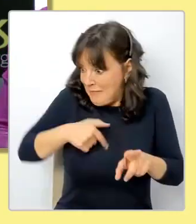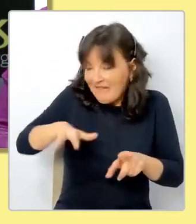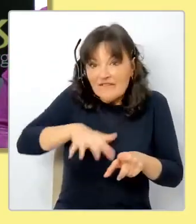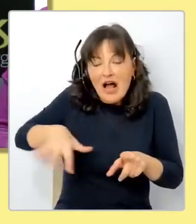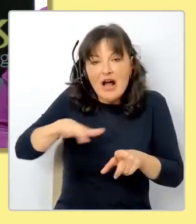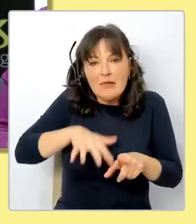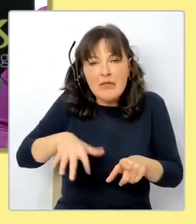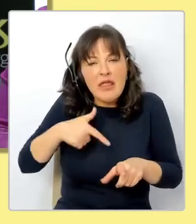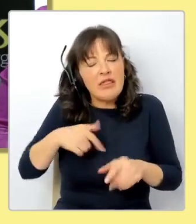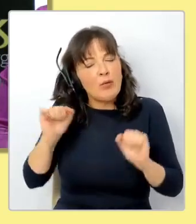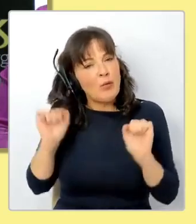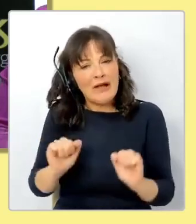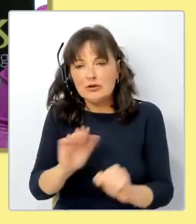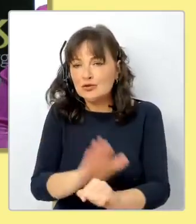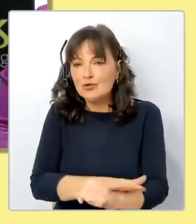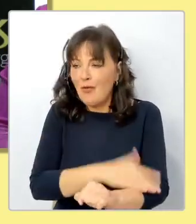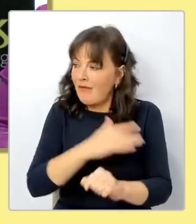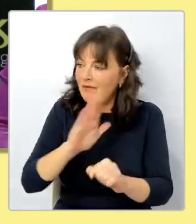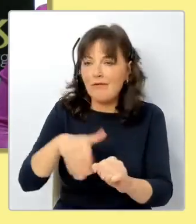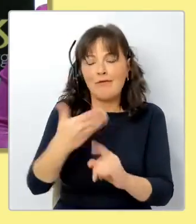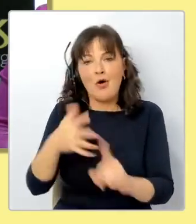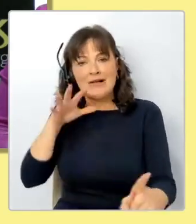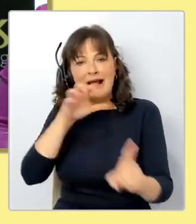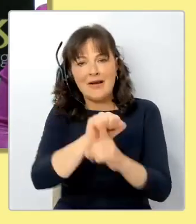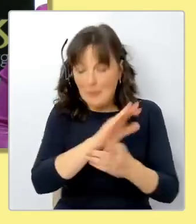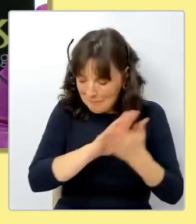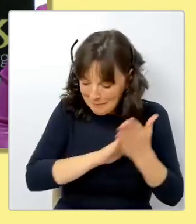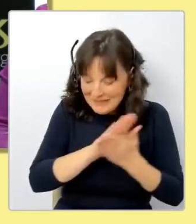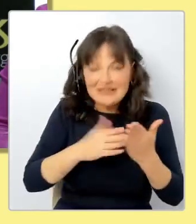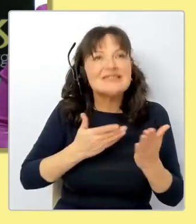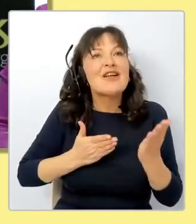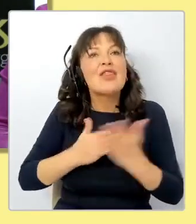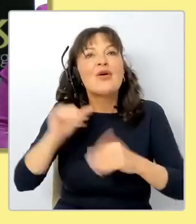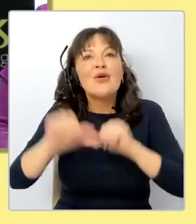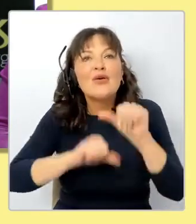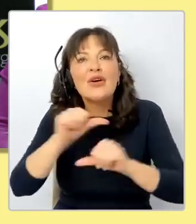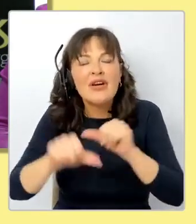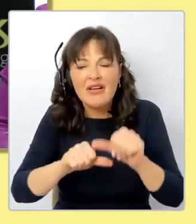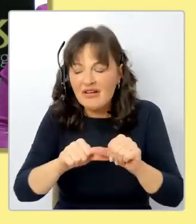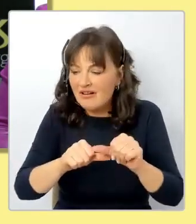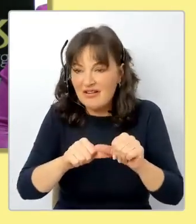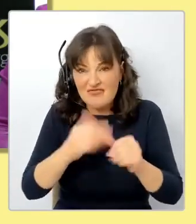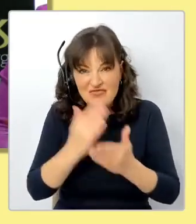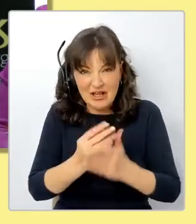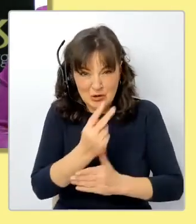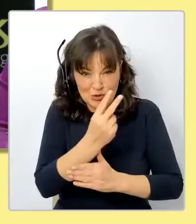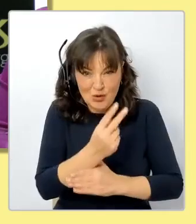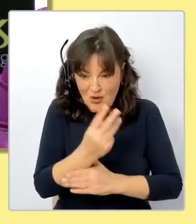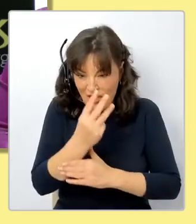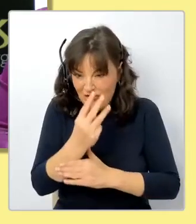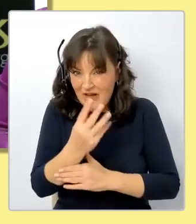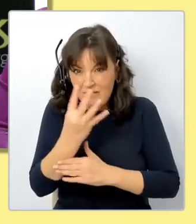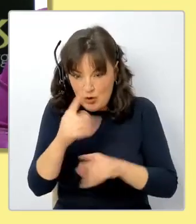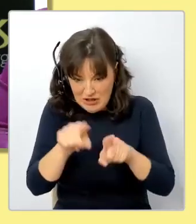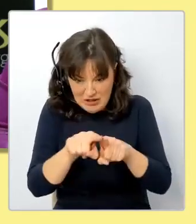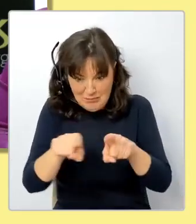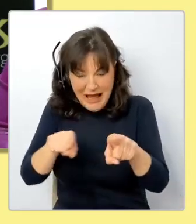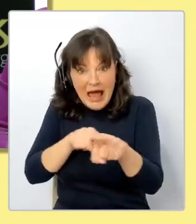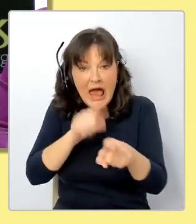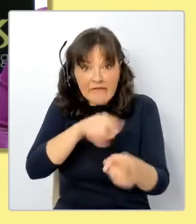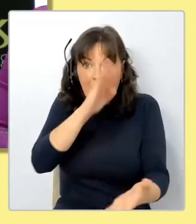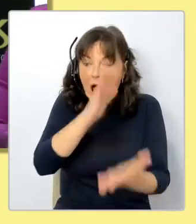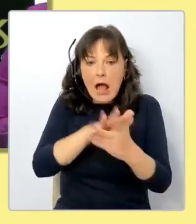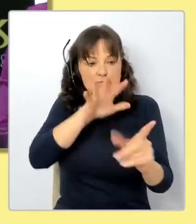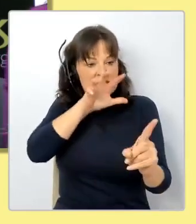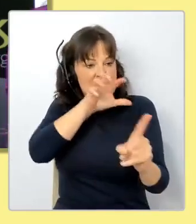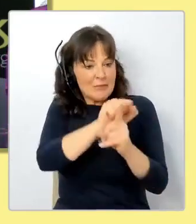they waited too long. And they were already then at that point 2 or 3 or 4 years behind. If we got that diagnosis to them early, then